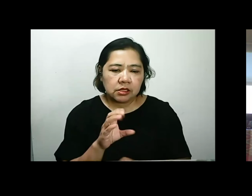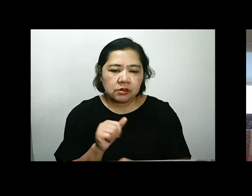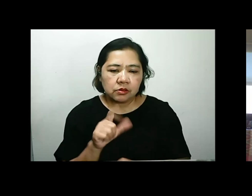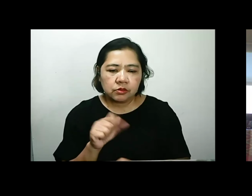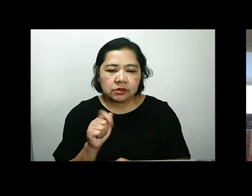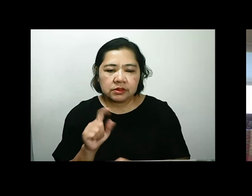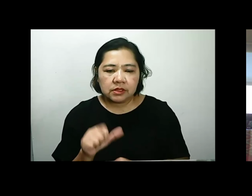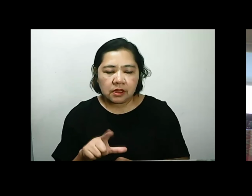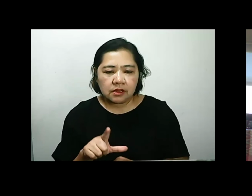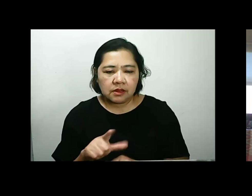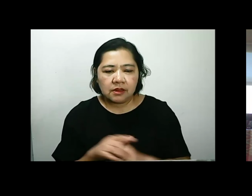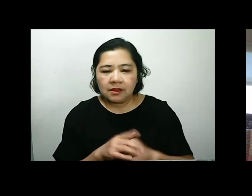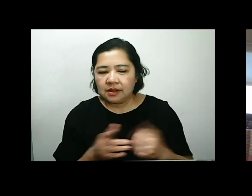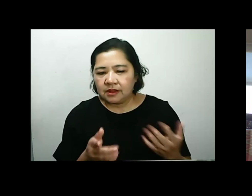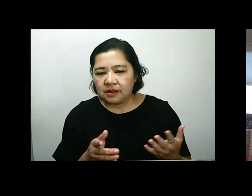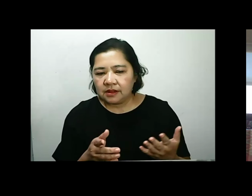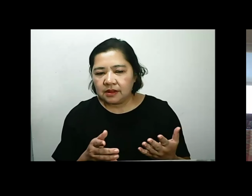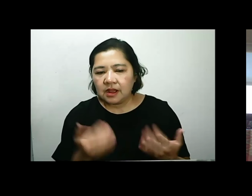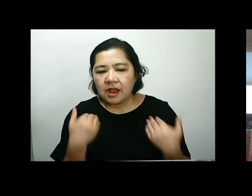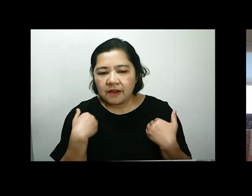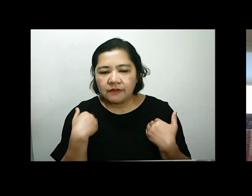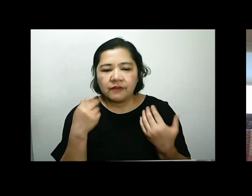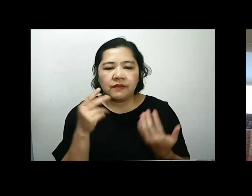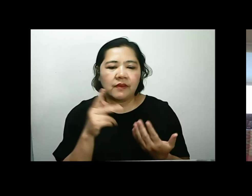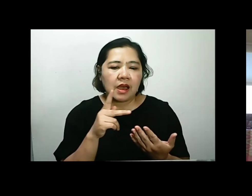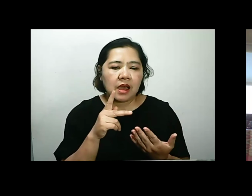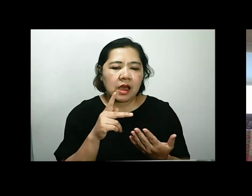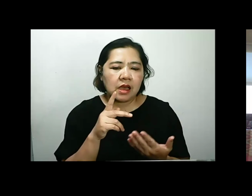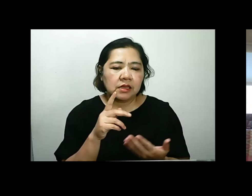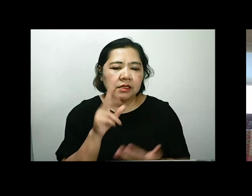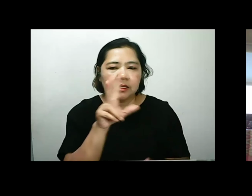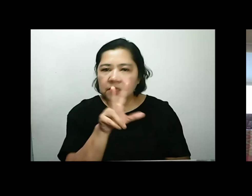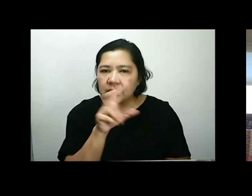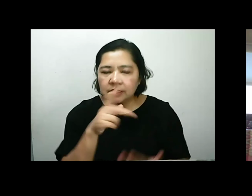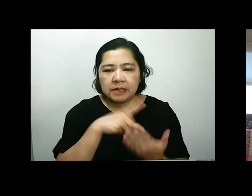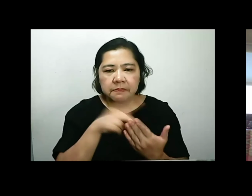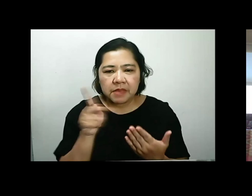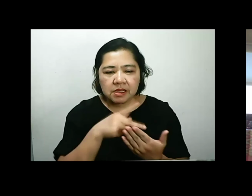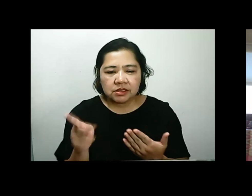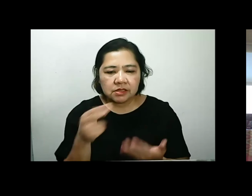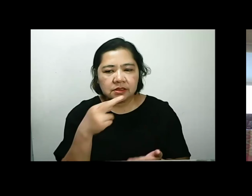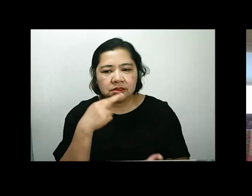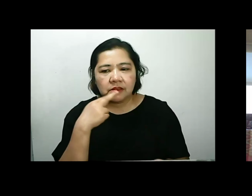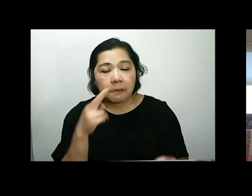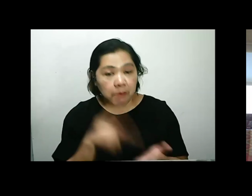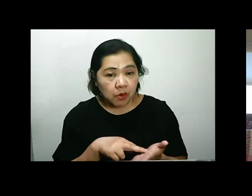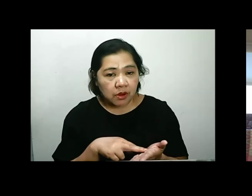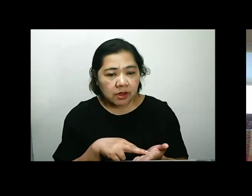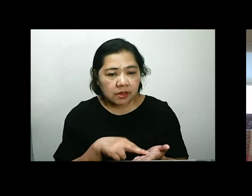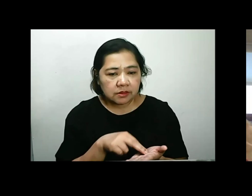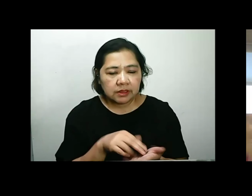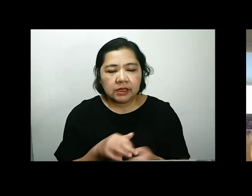150 pages of report, the Coastal Cities at Risk 1, which, you know, included, you know,